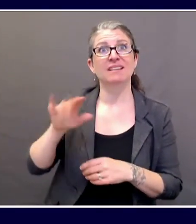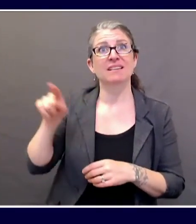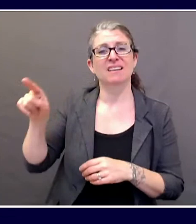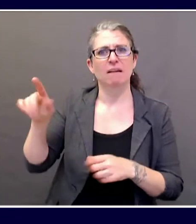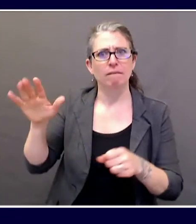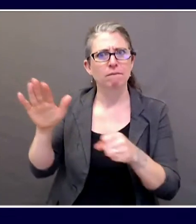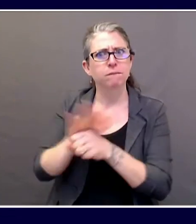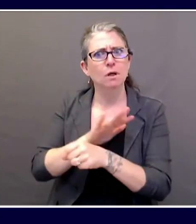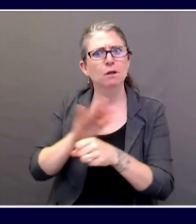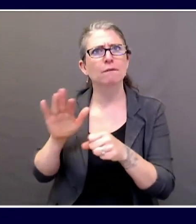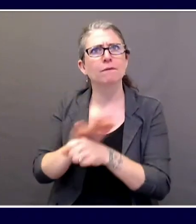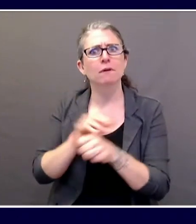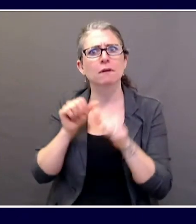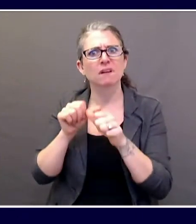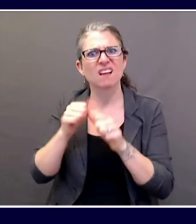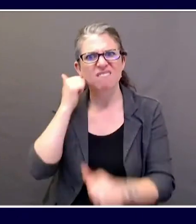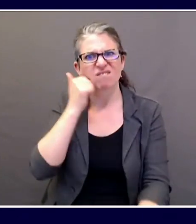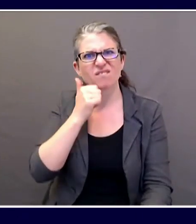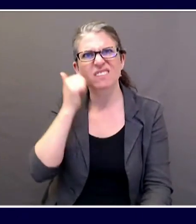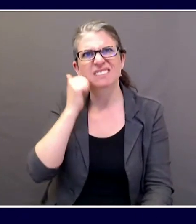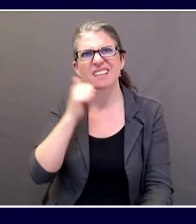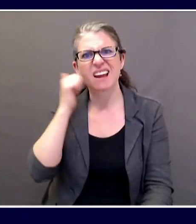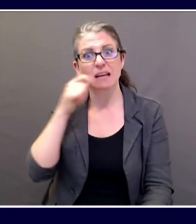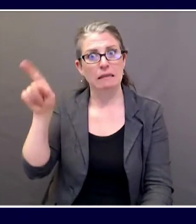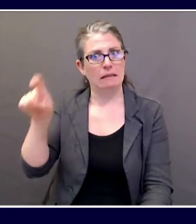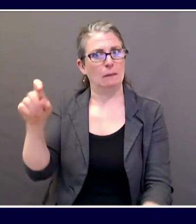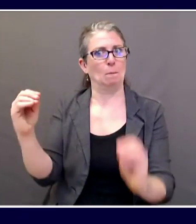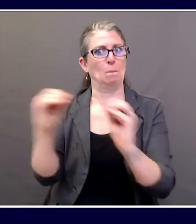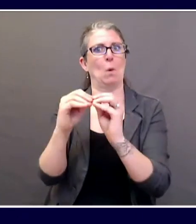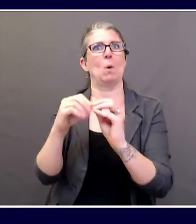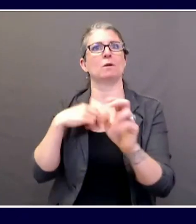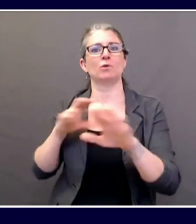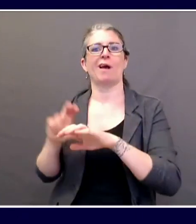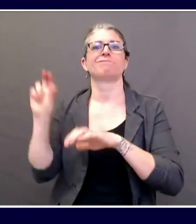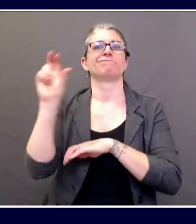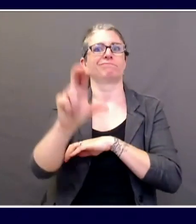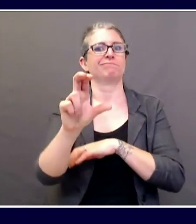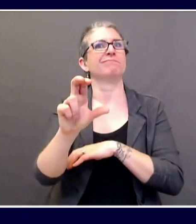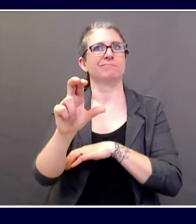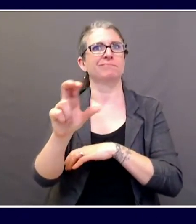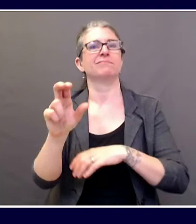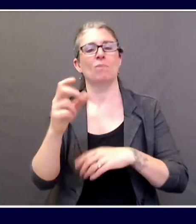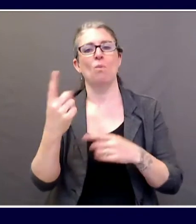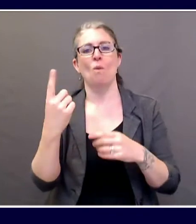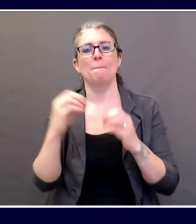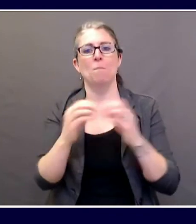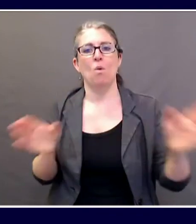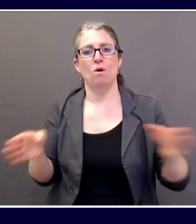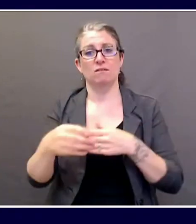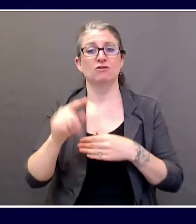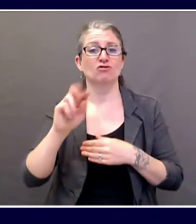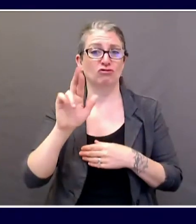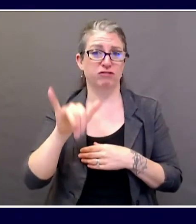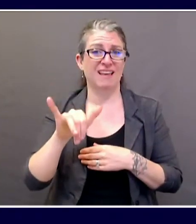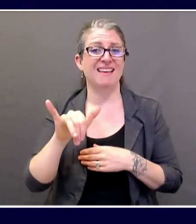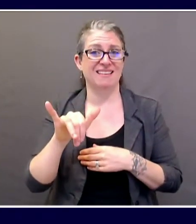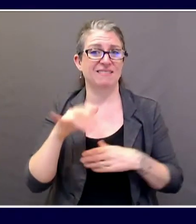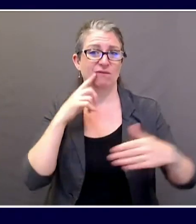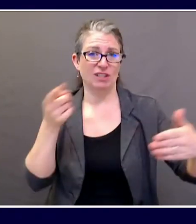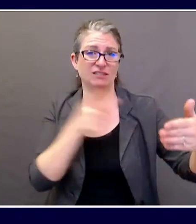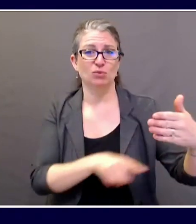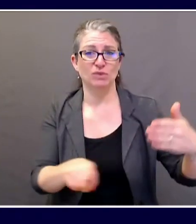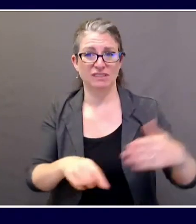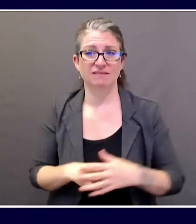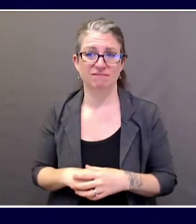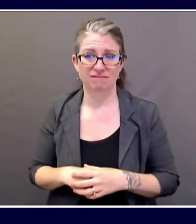week. Okay, and can you kind of walk me through, I think I've probably asked you about this at least 3 times now, can you kind of talk me